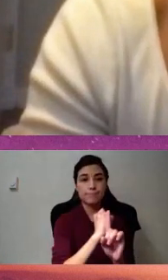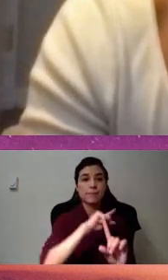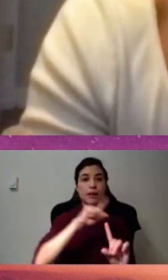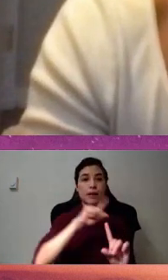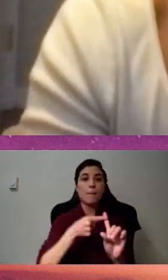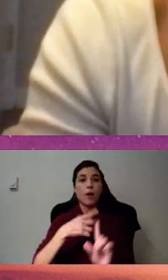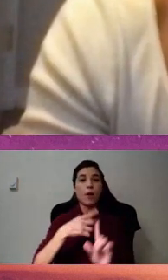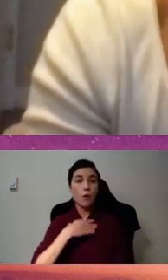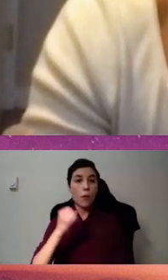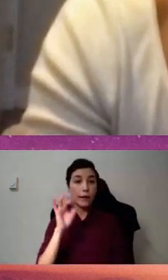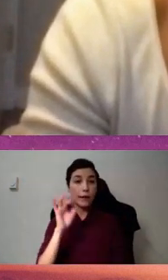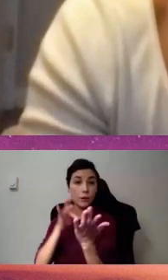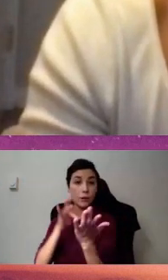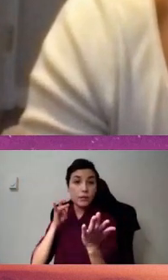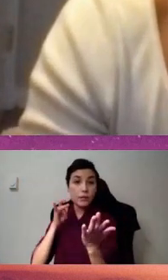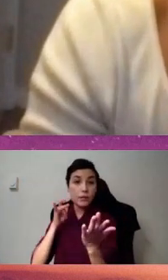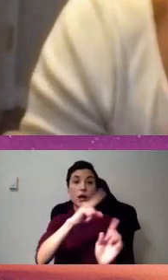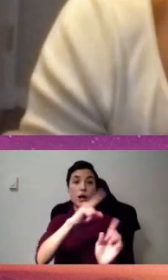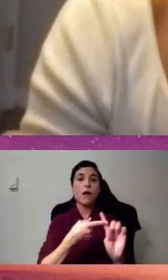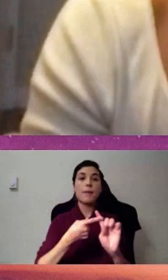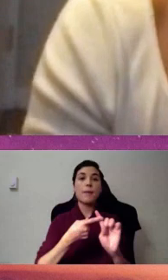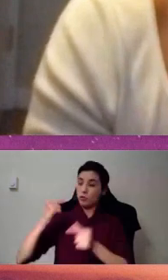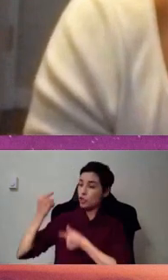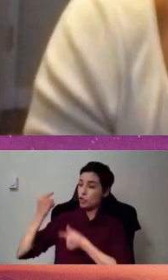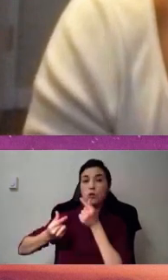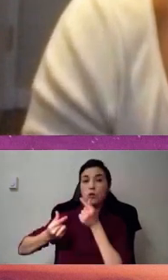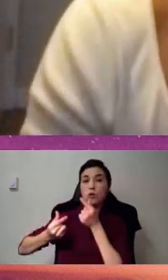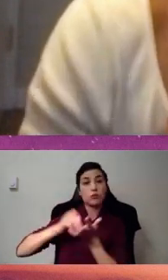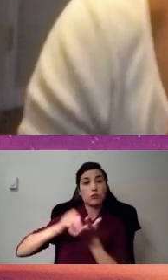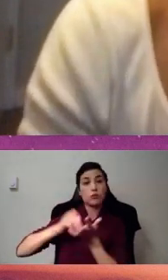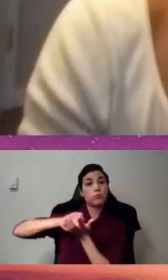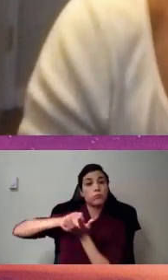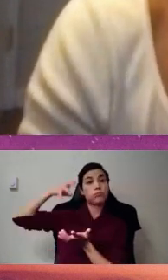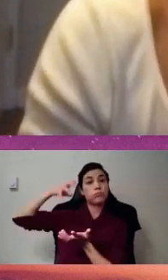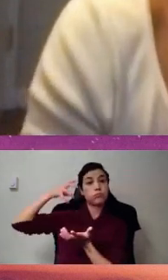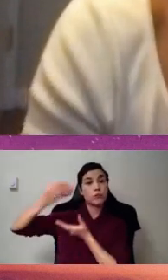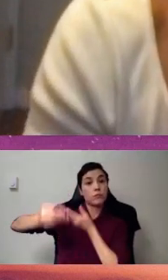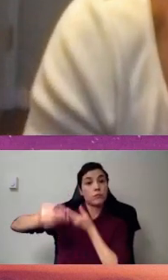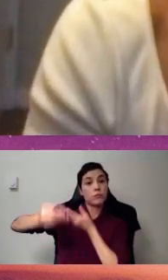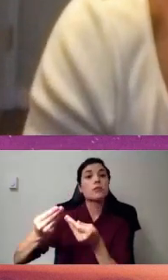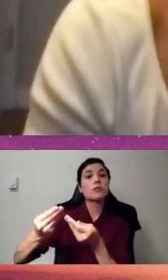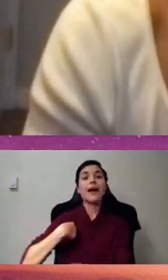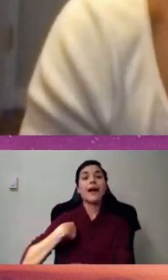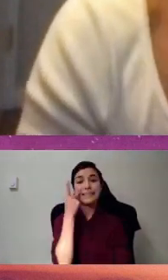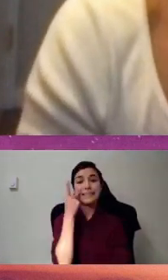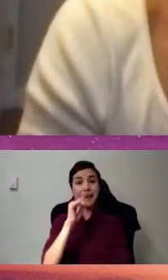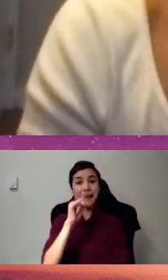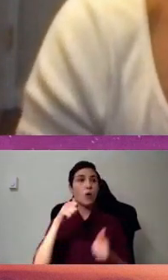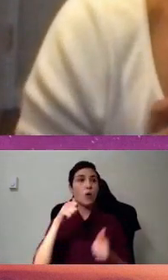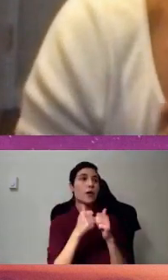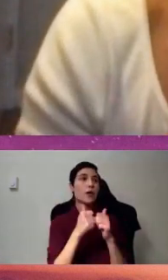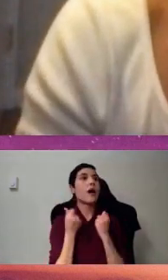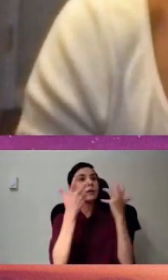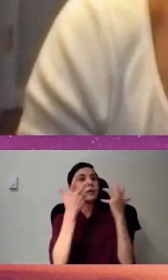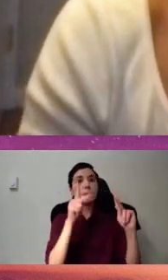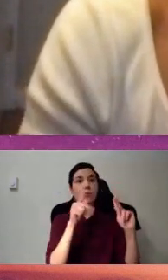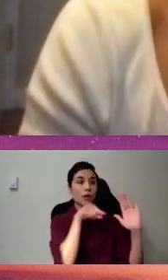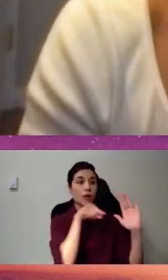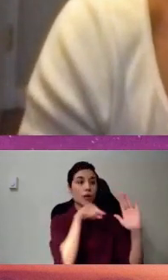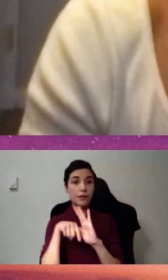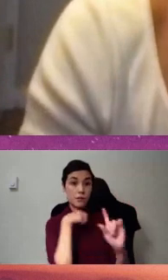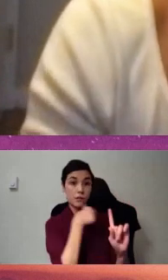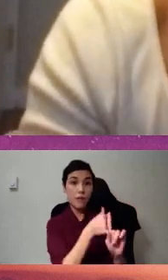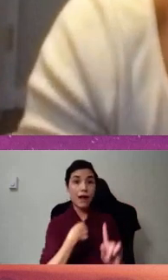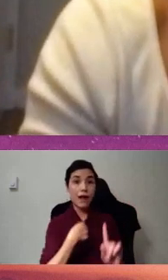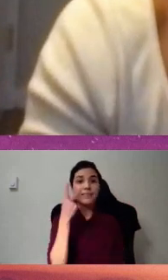And I see it every day in my communities in particular. I see it in like suicide rates. I see it in toxic masculinity. I see it